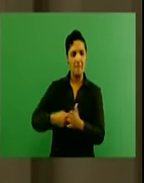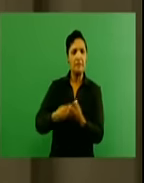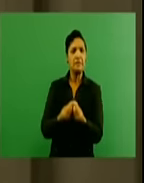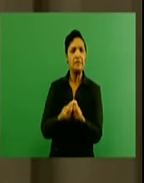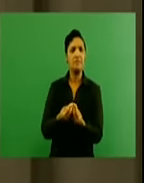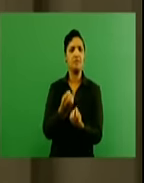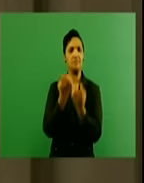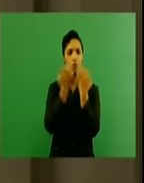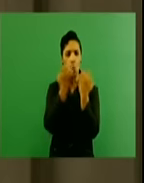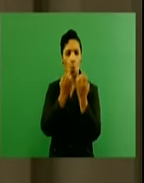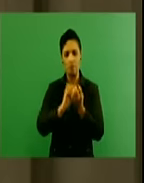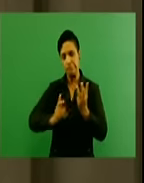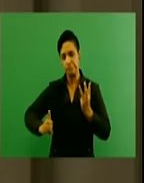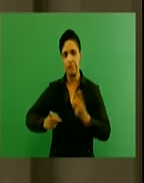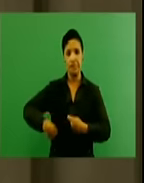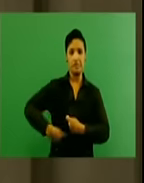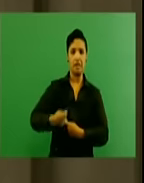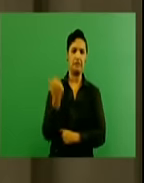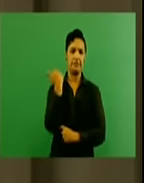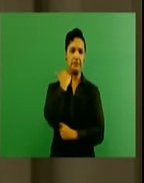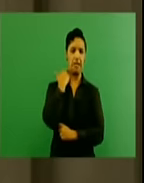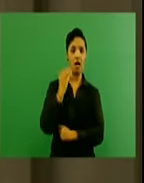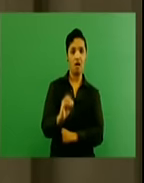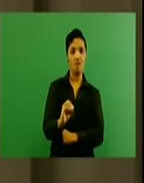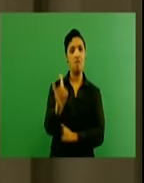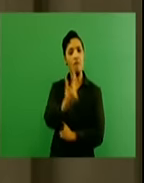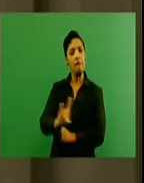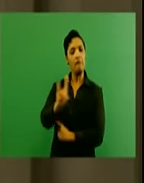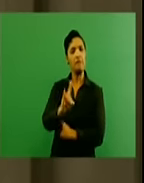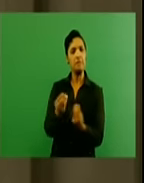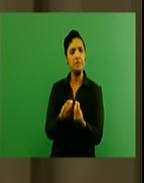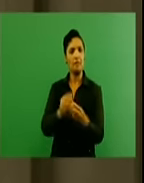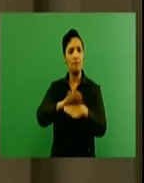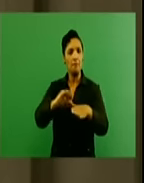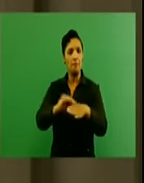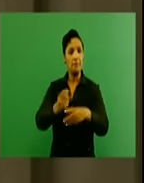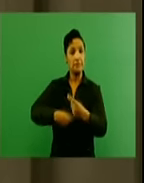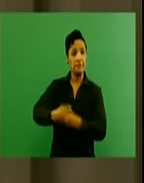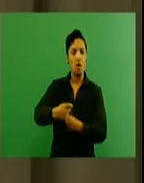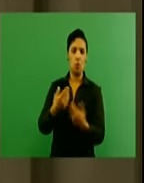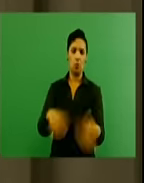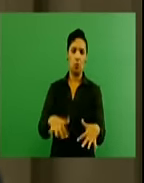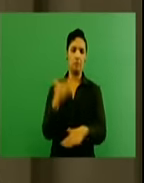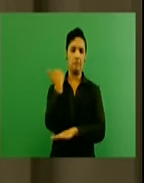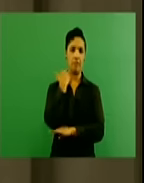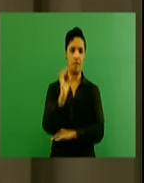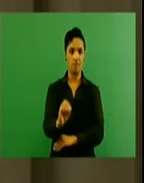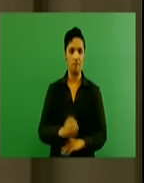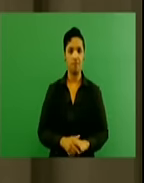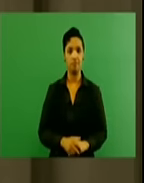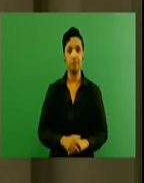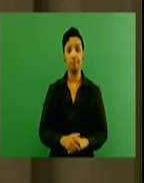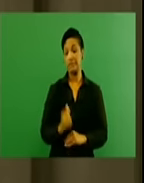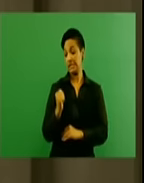particularly cereals and other crops, as well as live animals and animal products. The latest